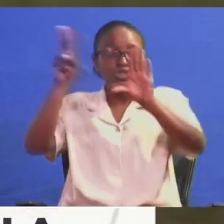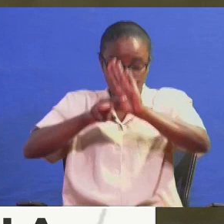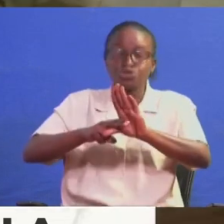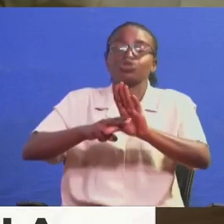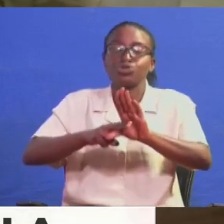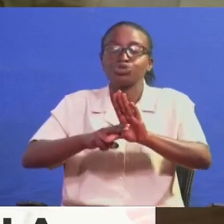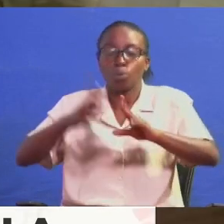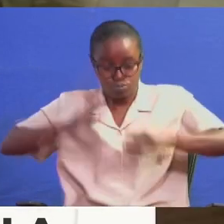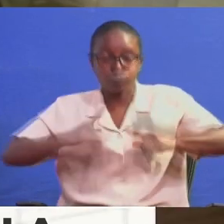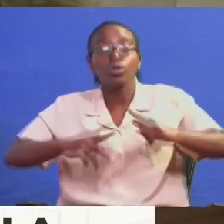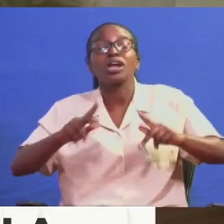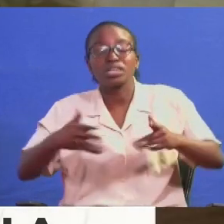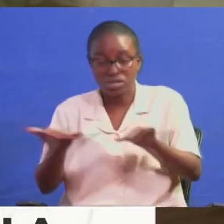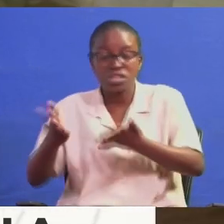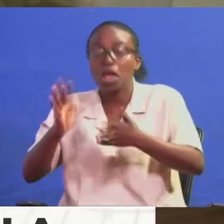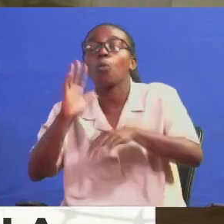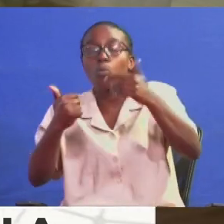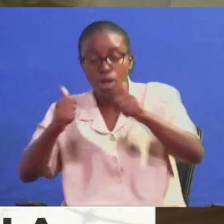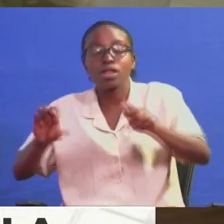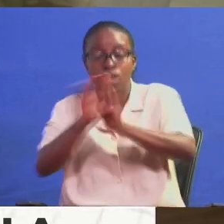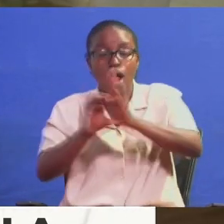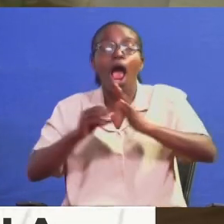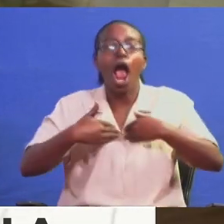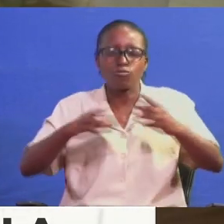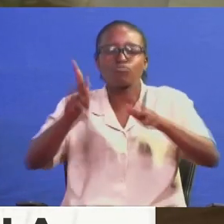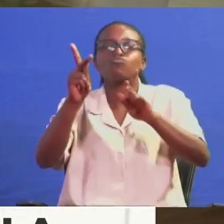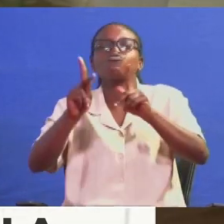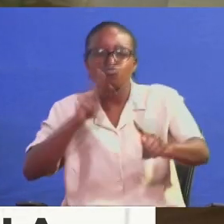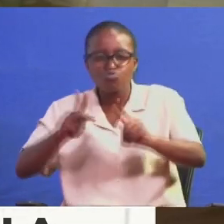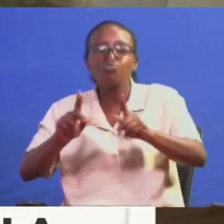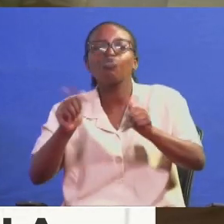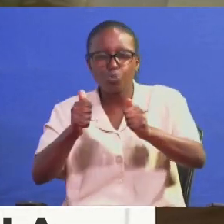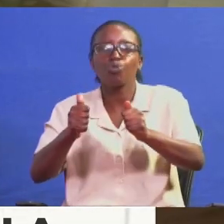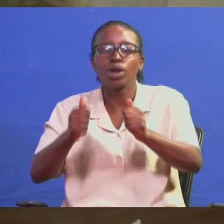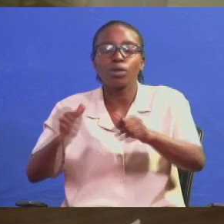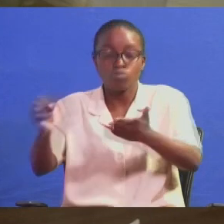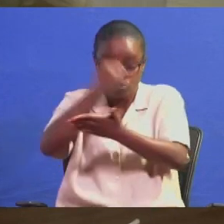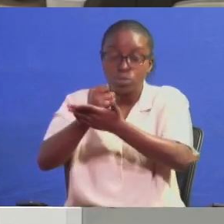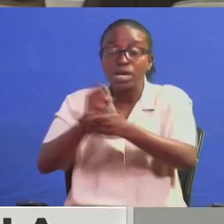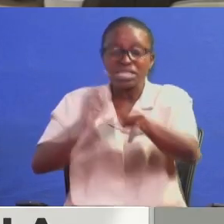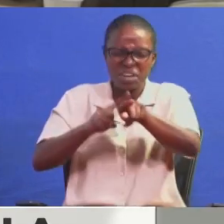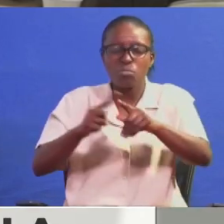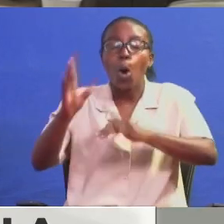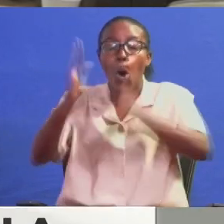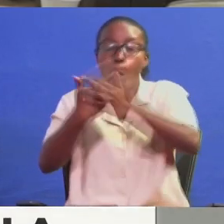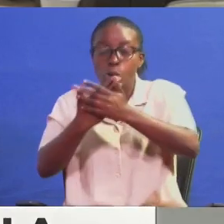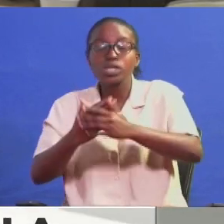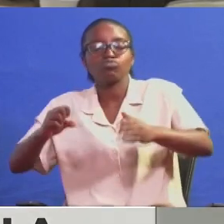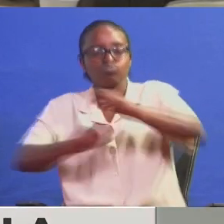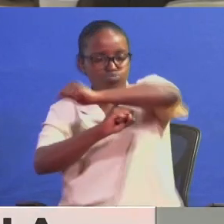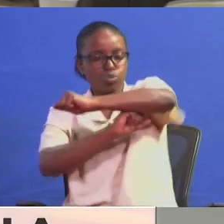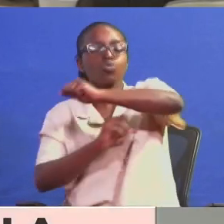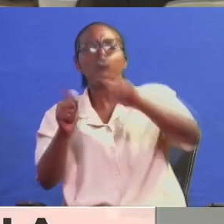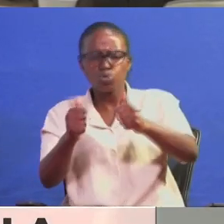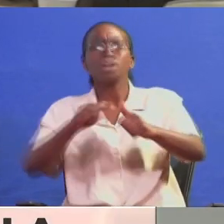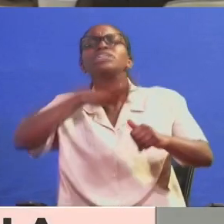amid candidacies from four other nations vying for the prestigious position. Fawzia declared her support for Raila in running for